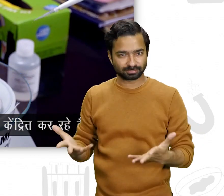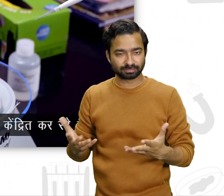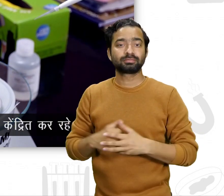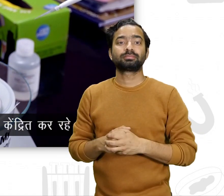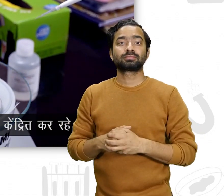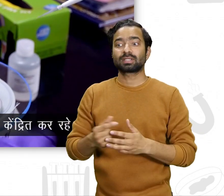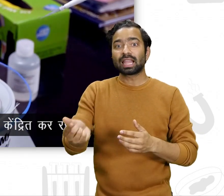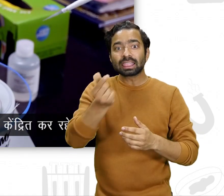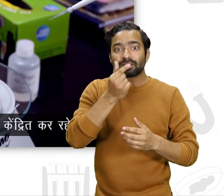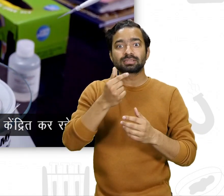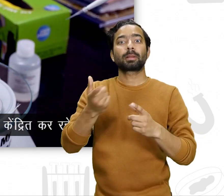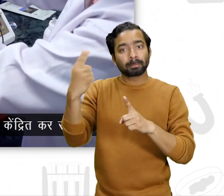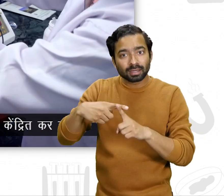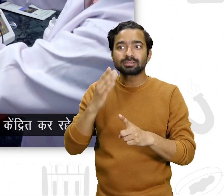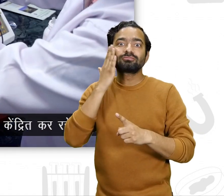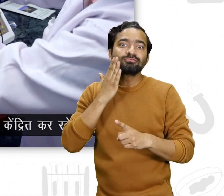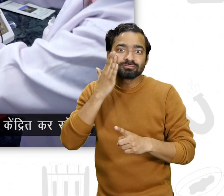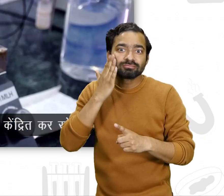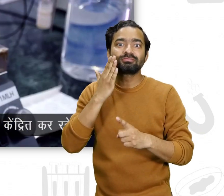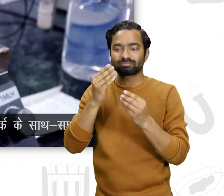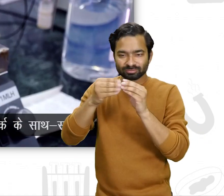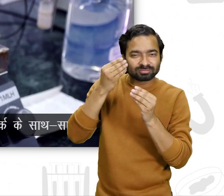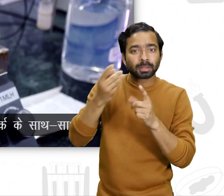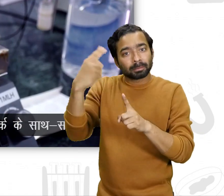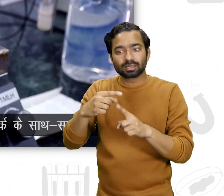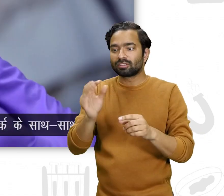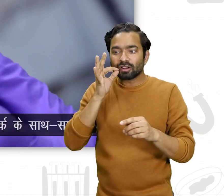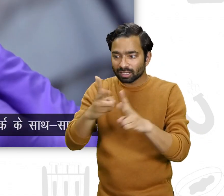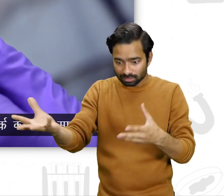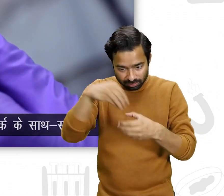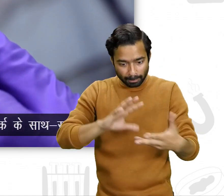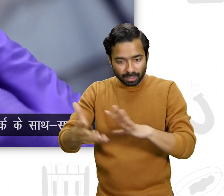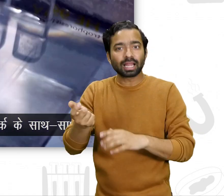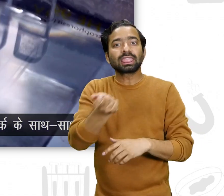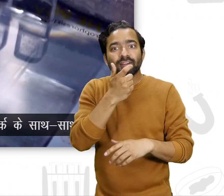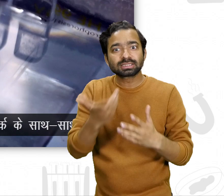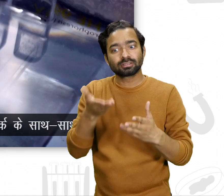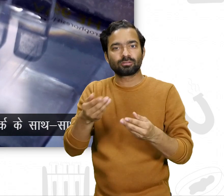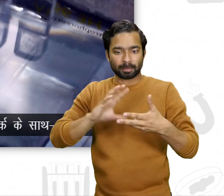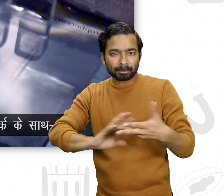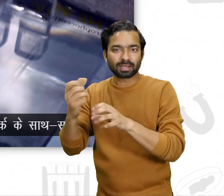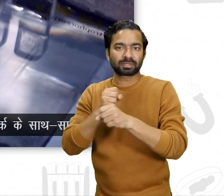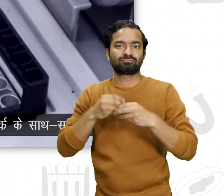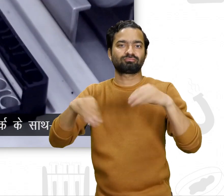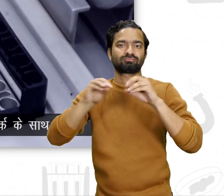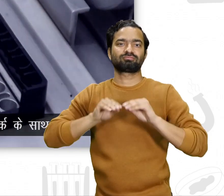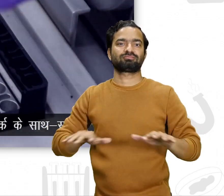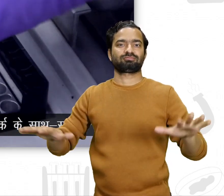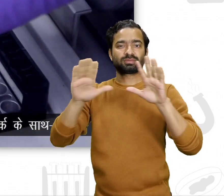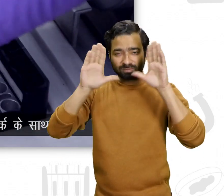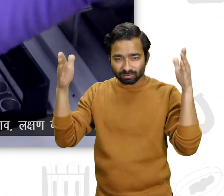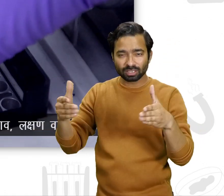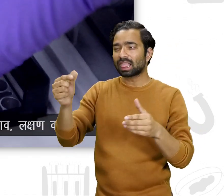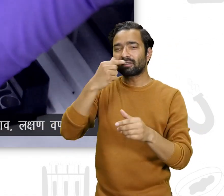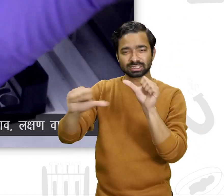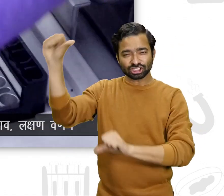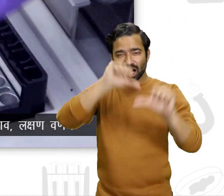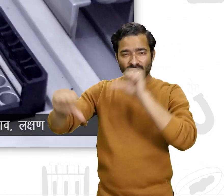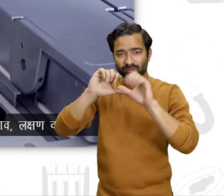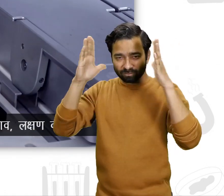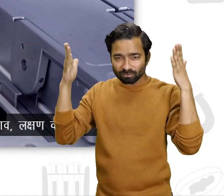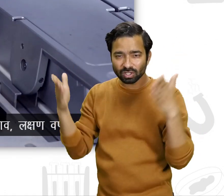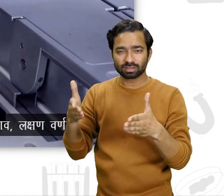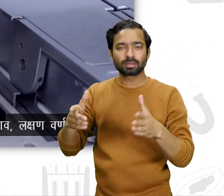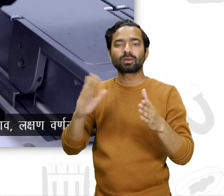on medicinal, aromatic, and edible plants. Nowadays, the focus of research is on extraction,